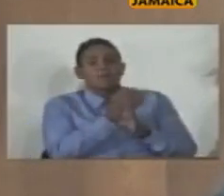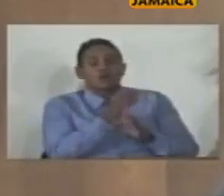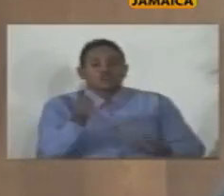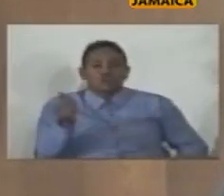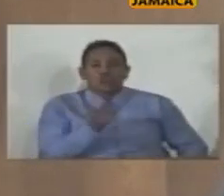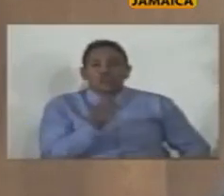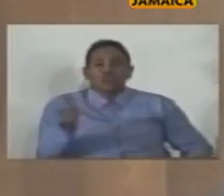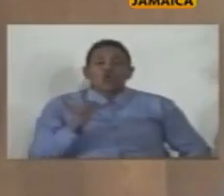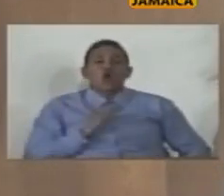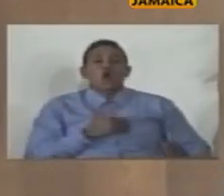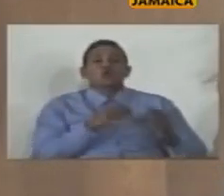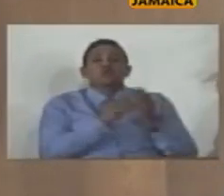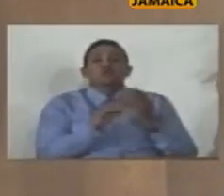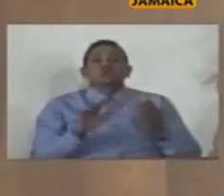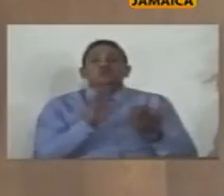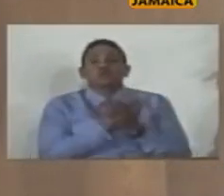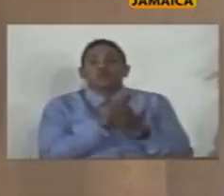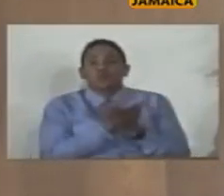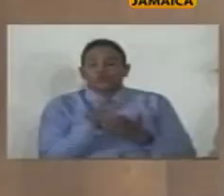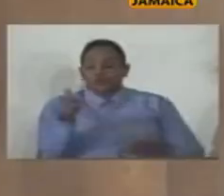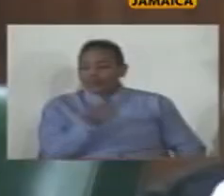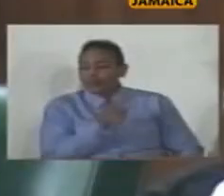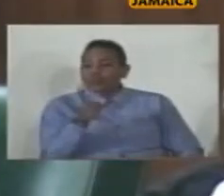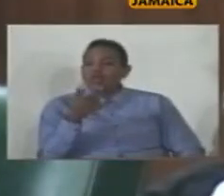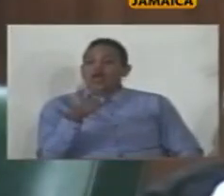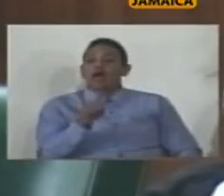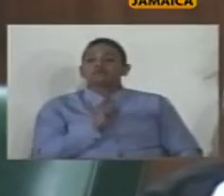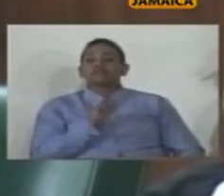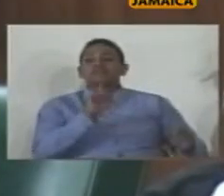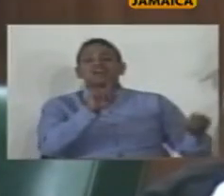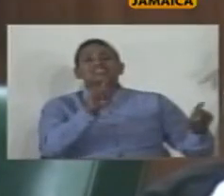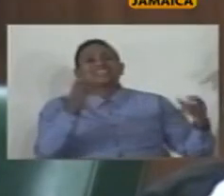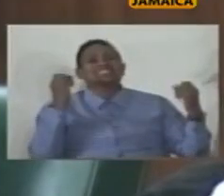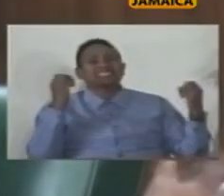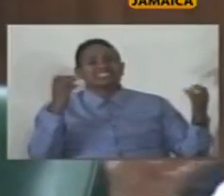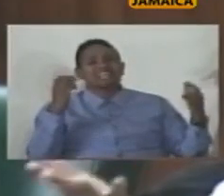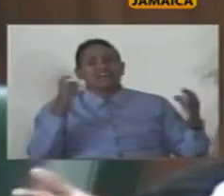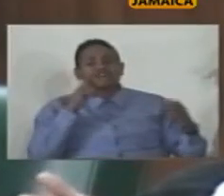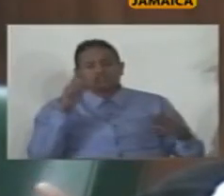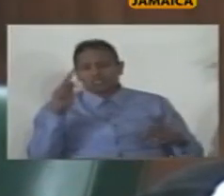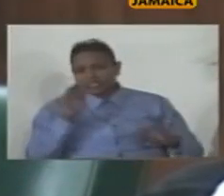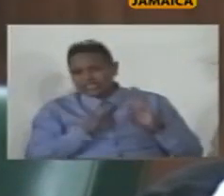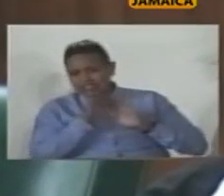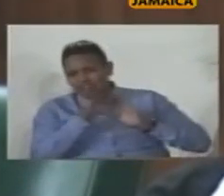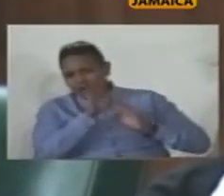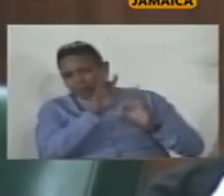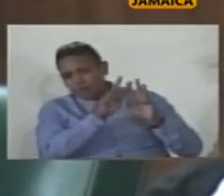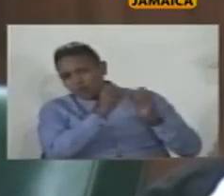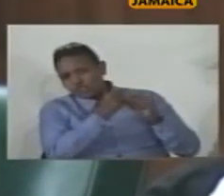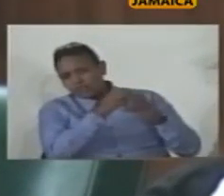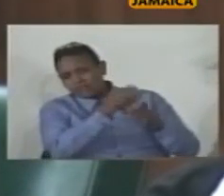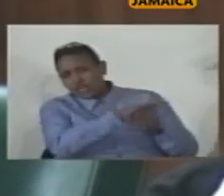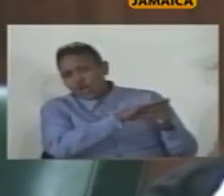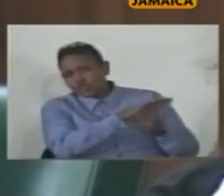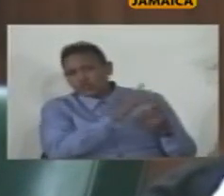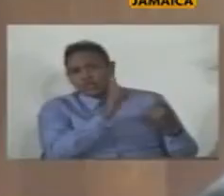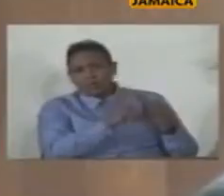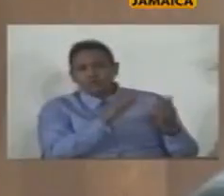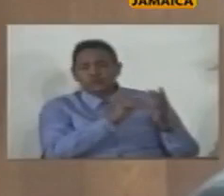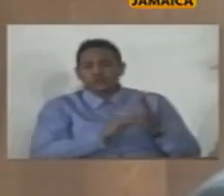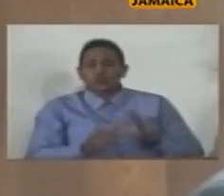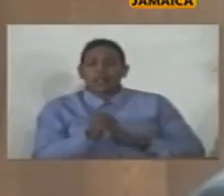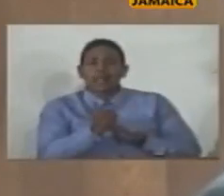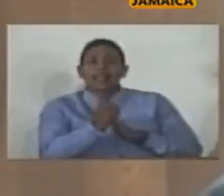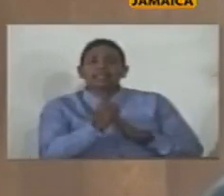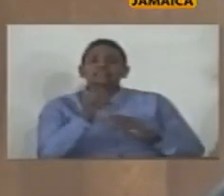students to school. I attended several site development workshops in the constituency, along with student leadership seminar